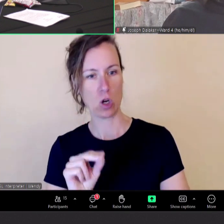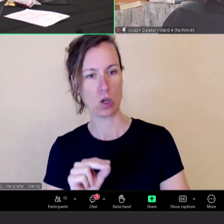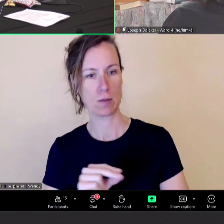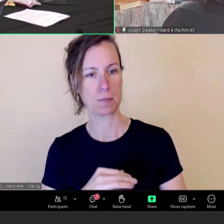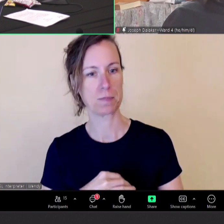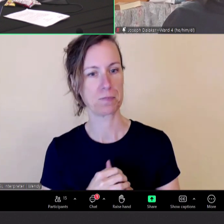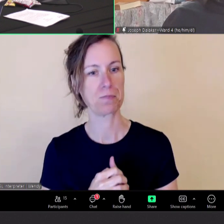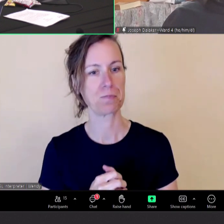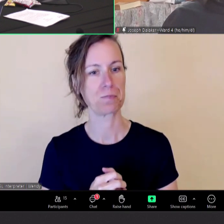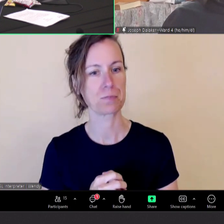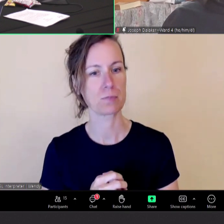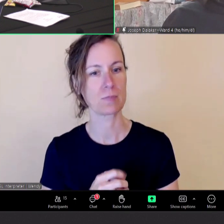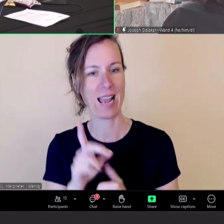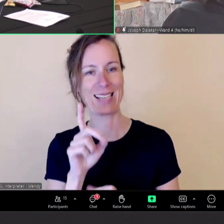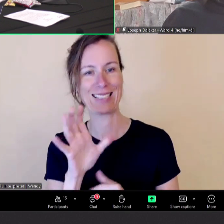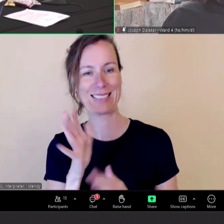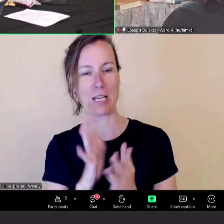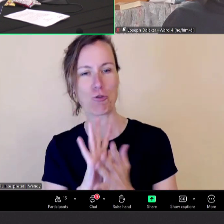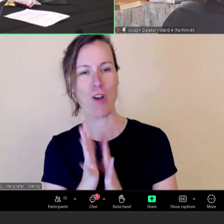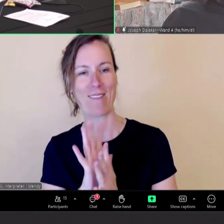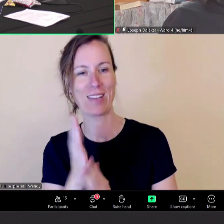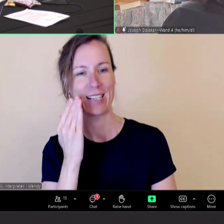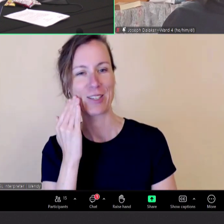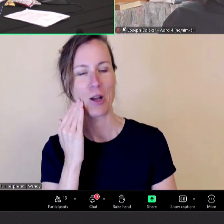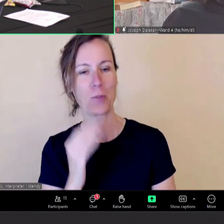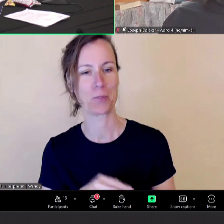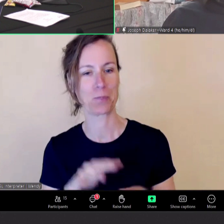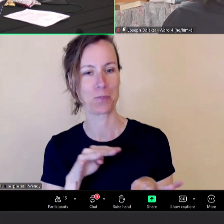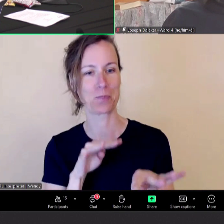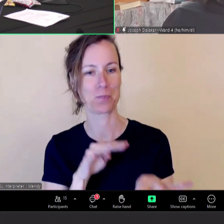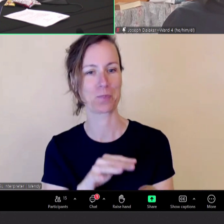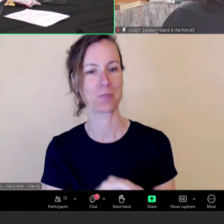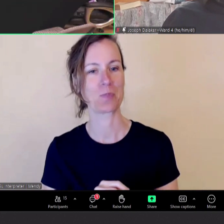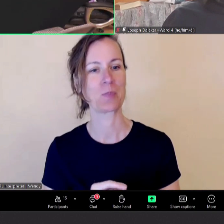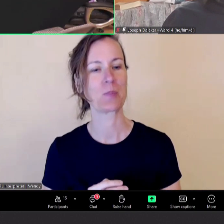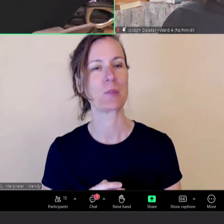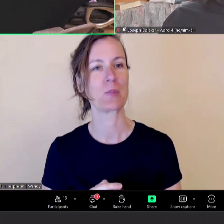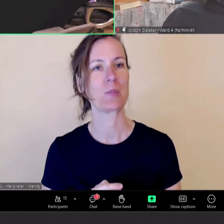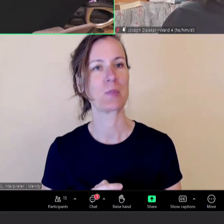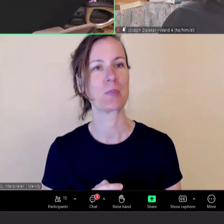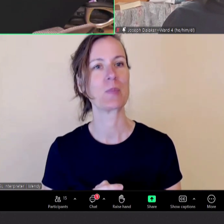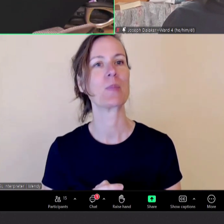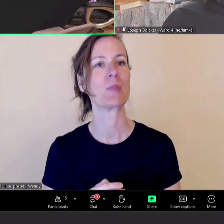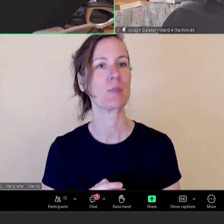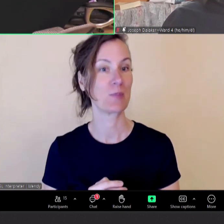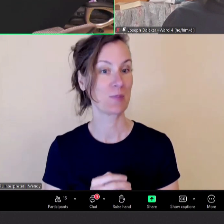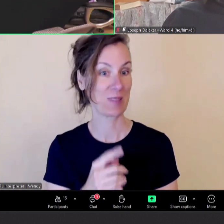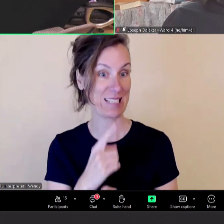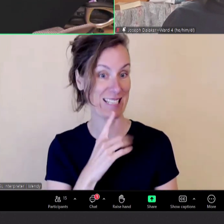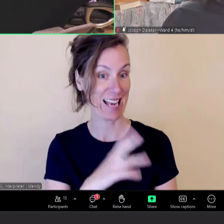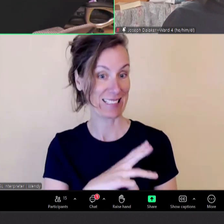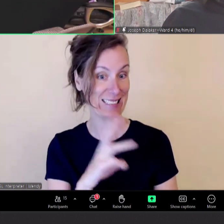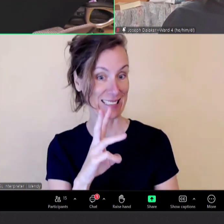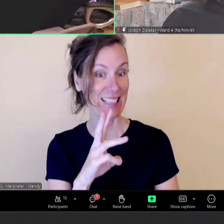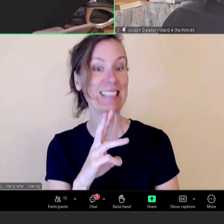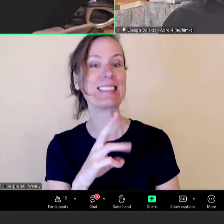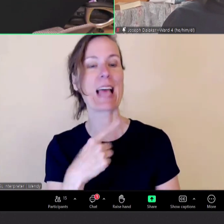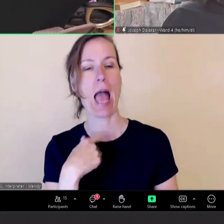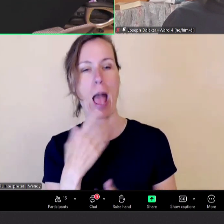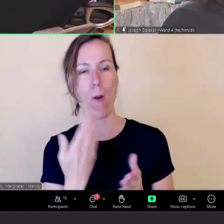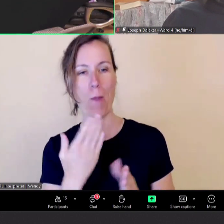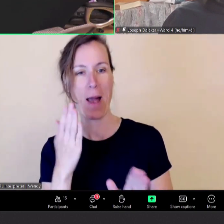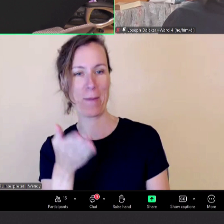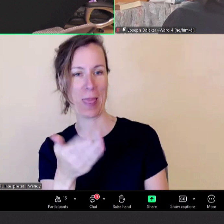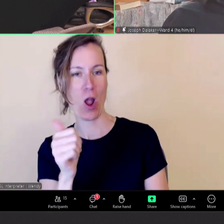kind of. We know you how think that is. 6. Mm-hmm. 6:30. We say 6. I'll be there probably at 6:30.